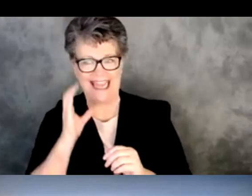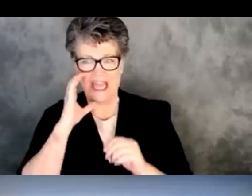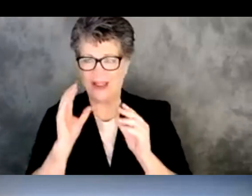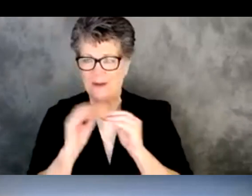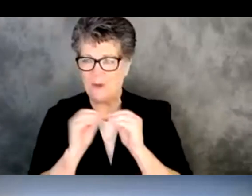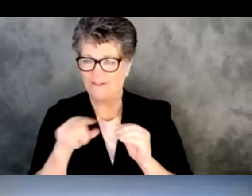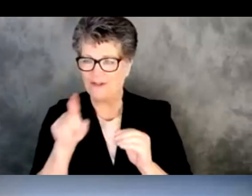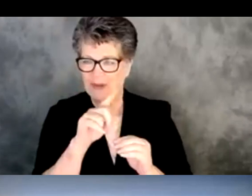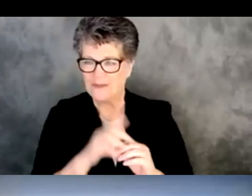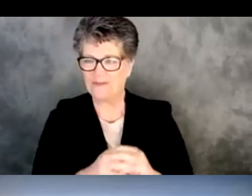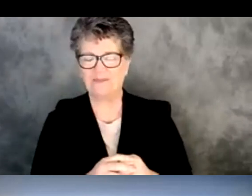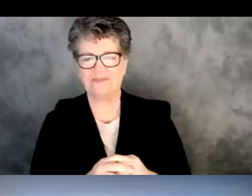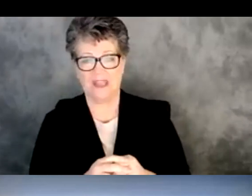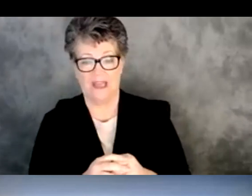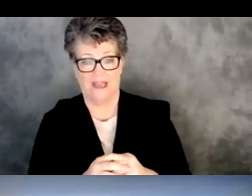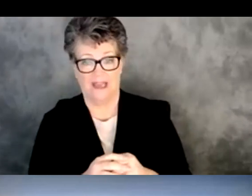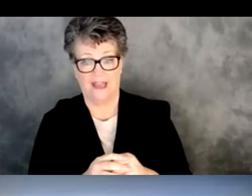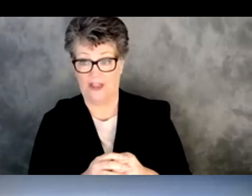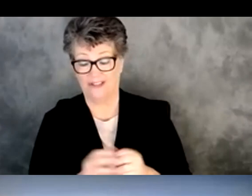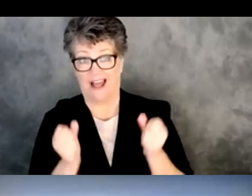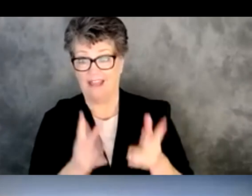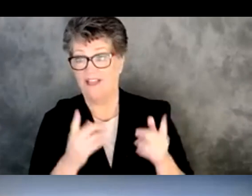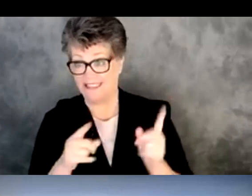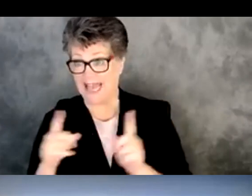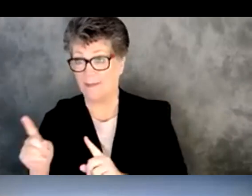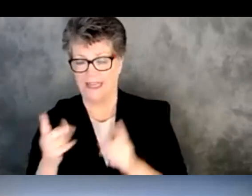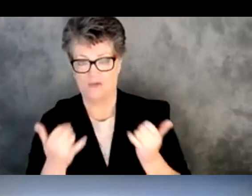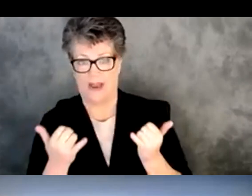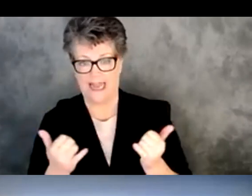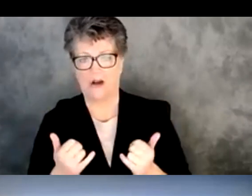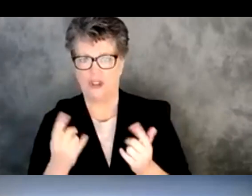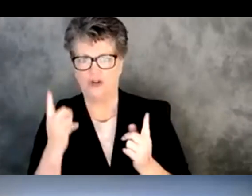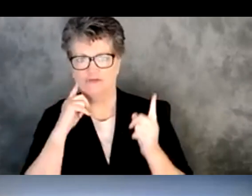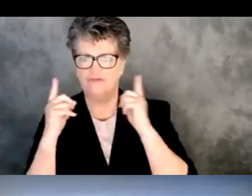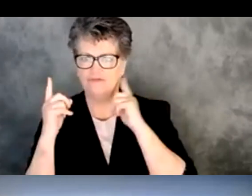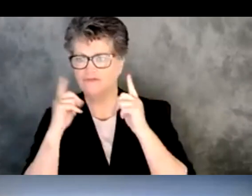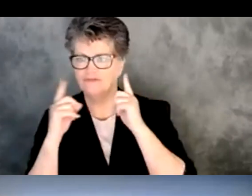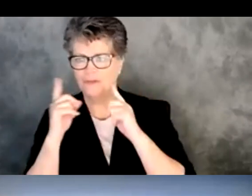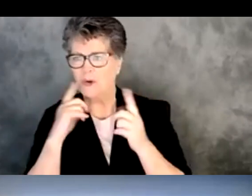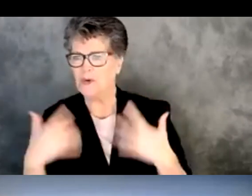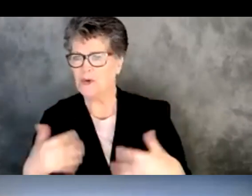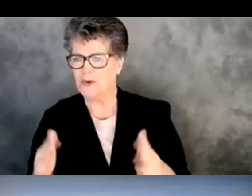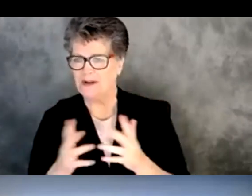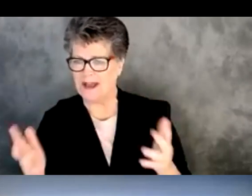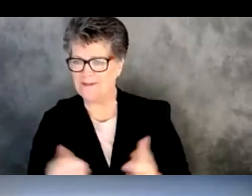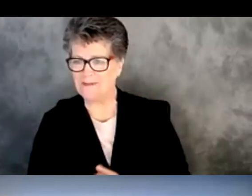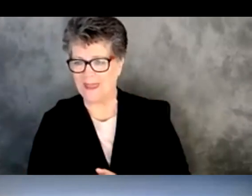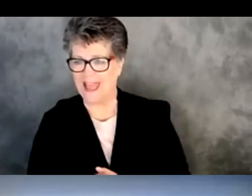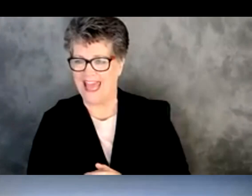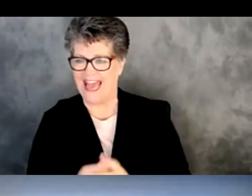all. There's a lot that's happening right now. You've heard quite a bit, and I just want to sort